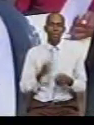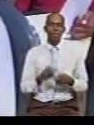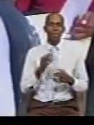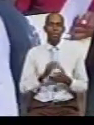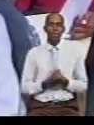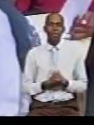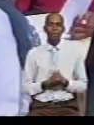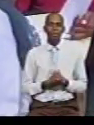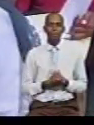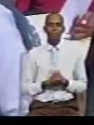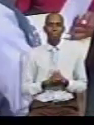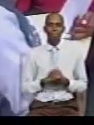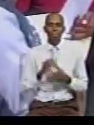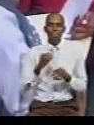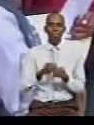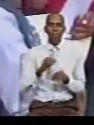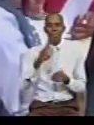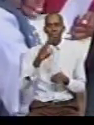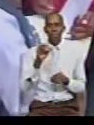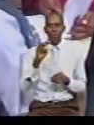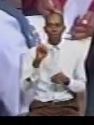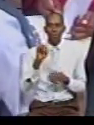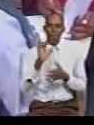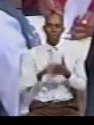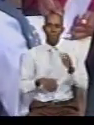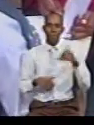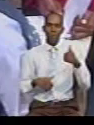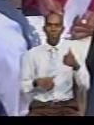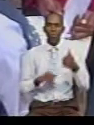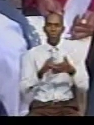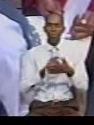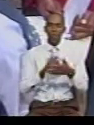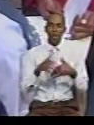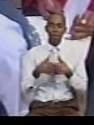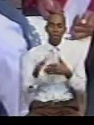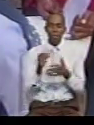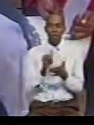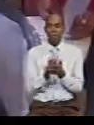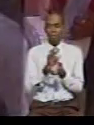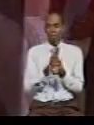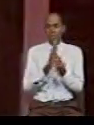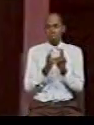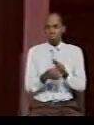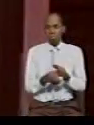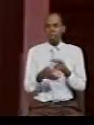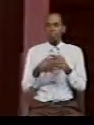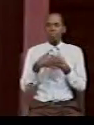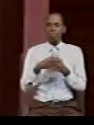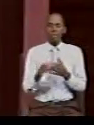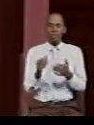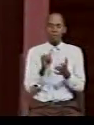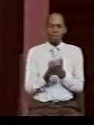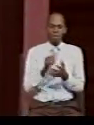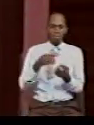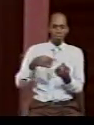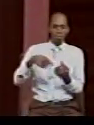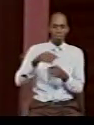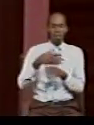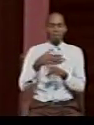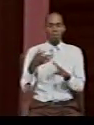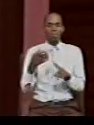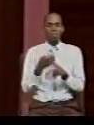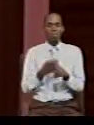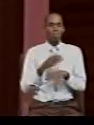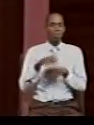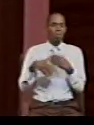name. In Romans chapter 10, after that repentance, after that turning away from all